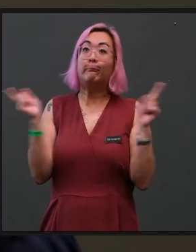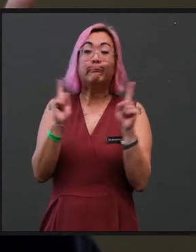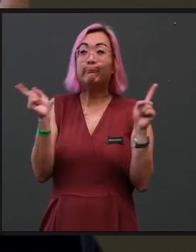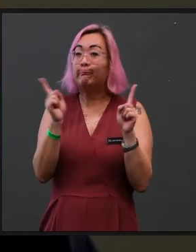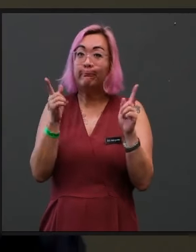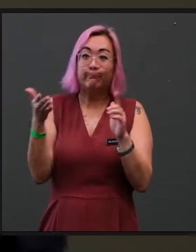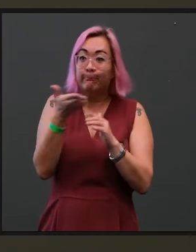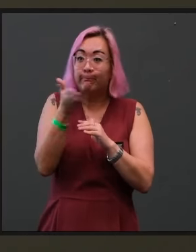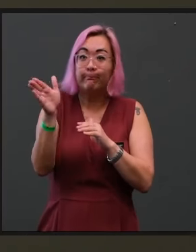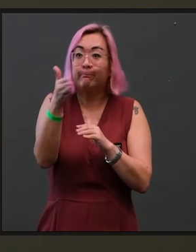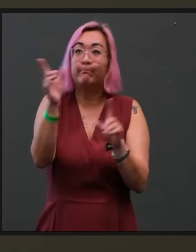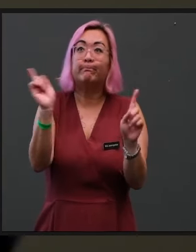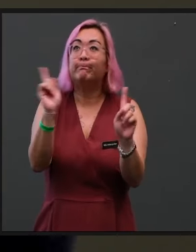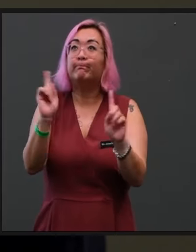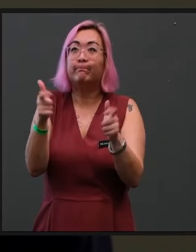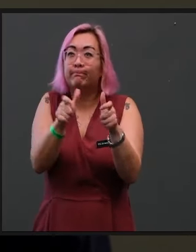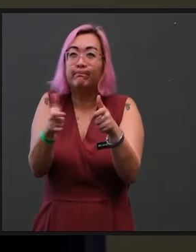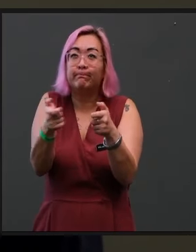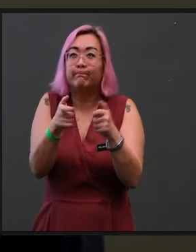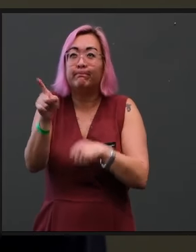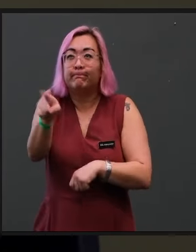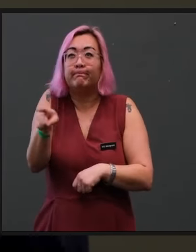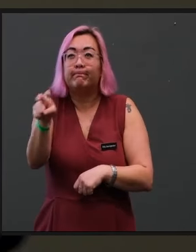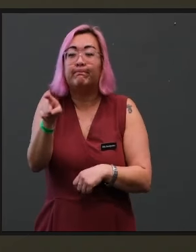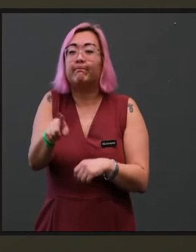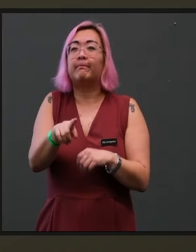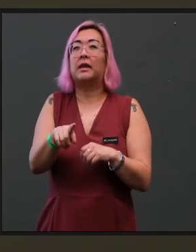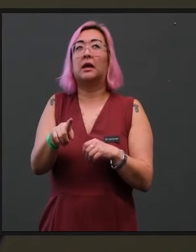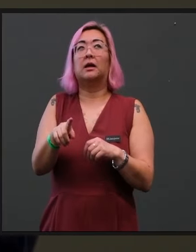them. But I almost feel like the difficulty is